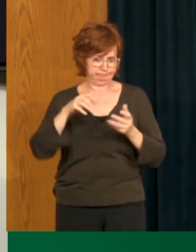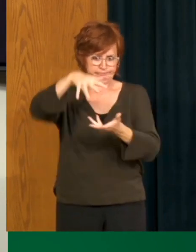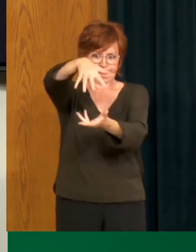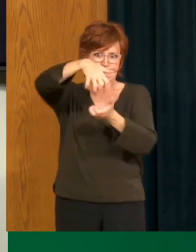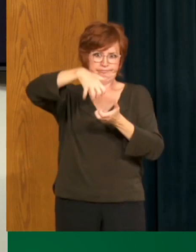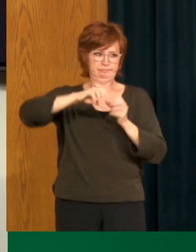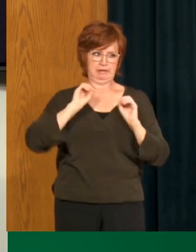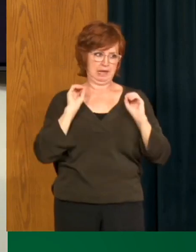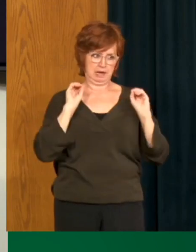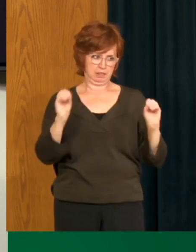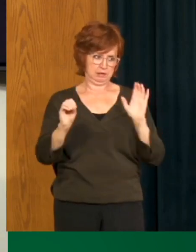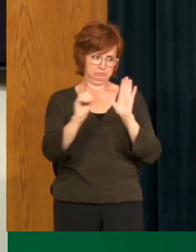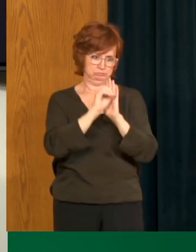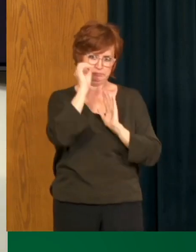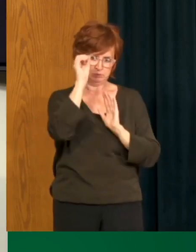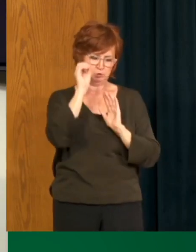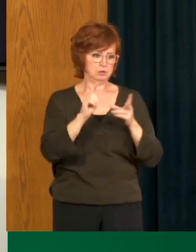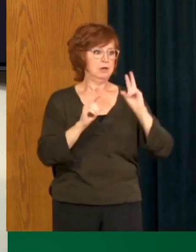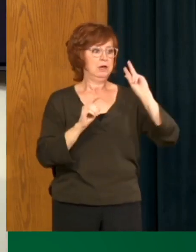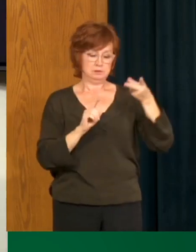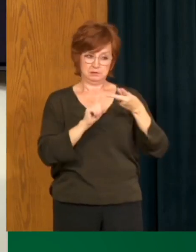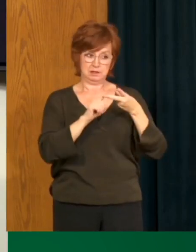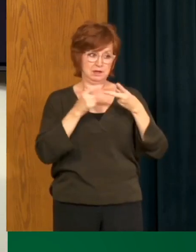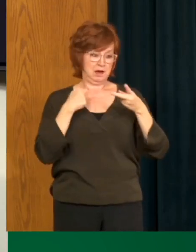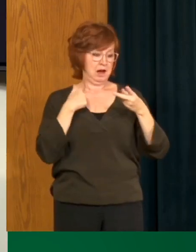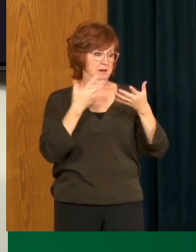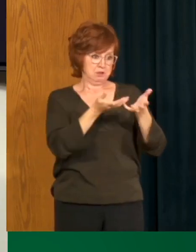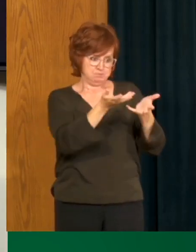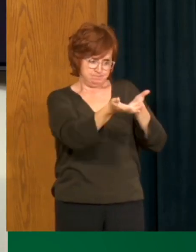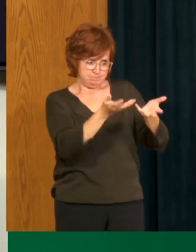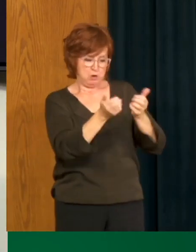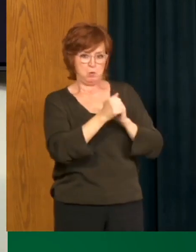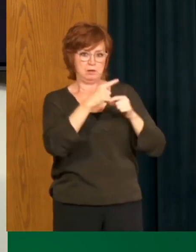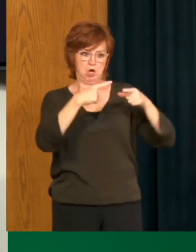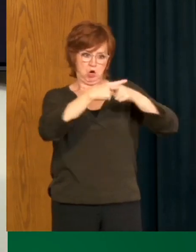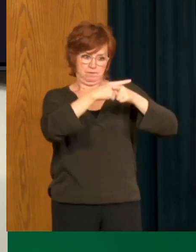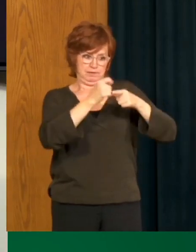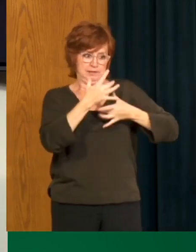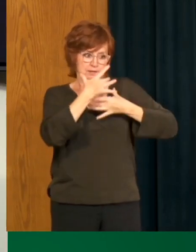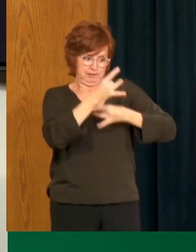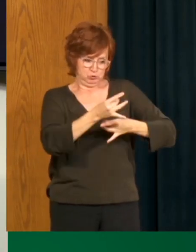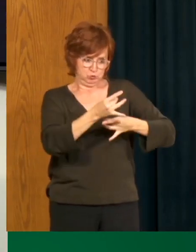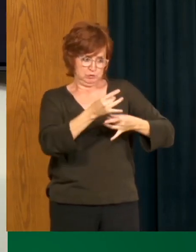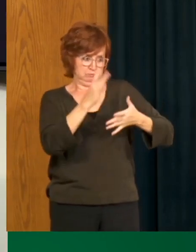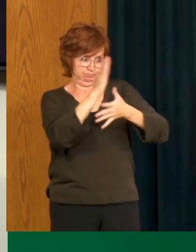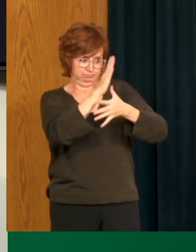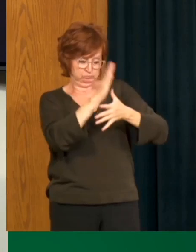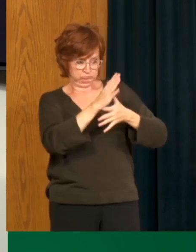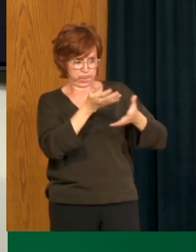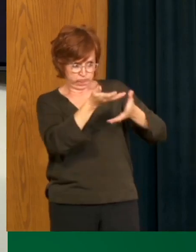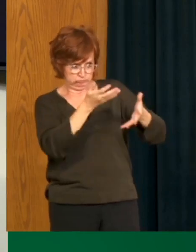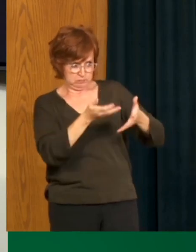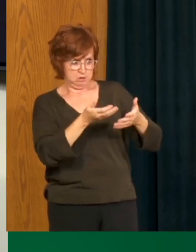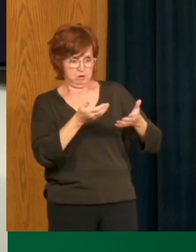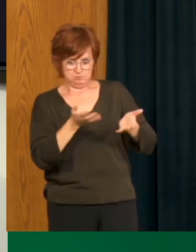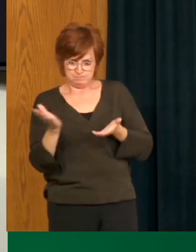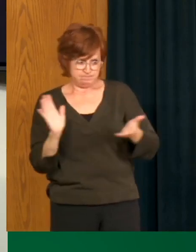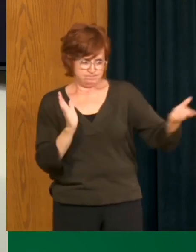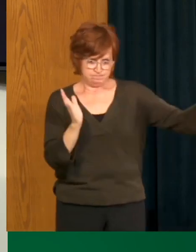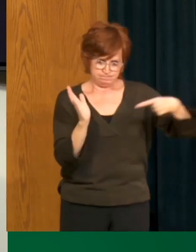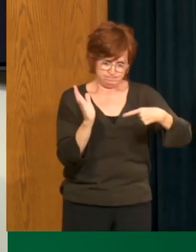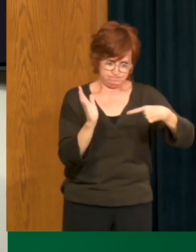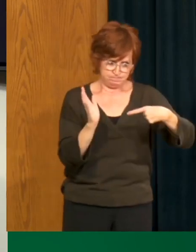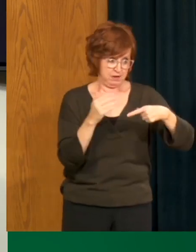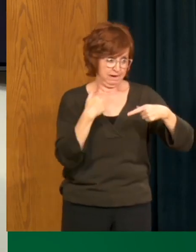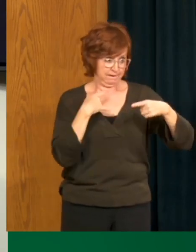before doing anything on the personal side with anyone that's associated with this foundation. And three, there's a number of